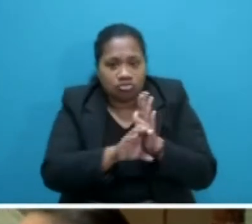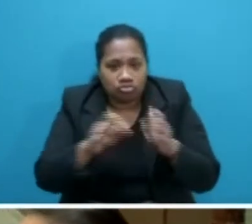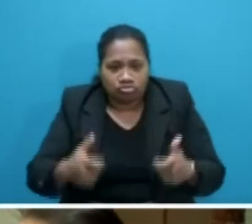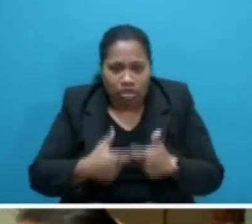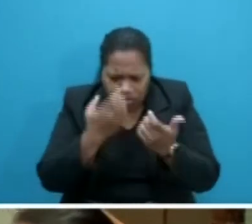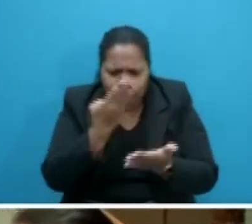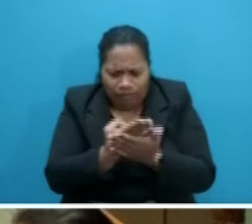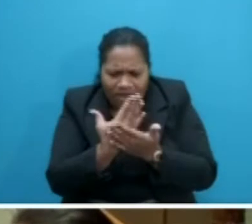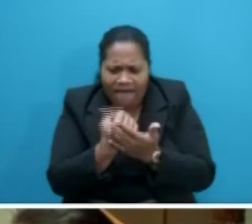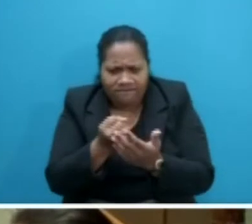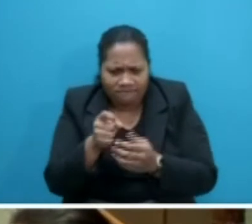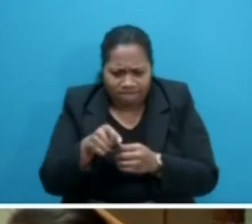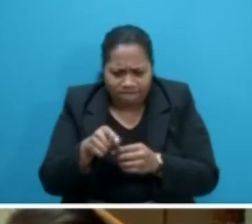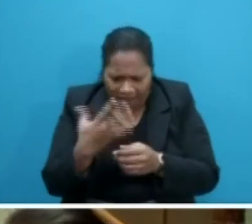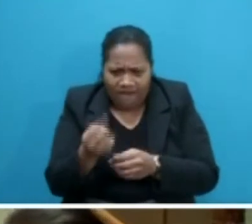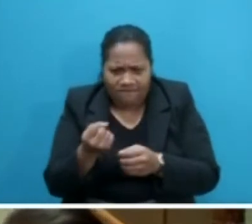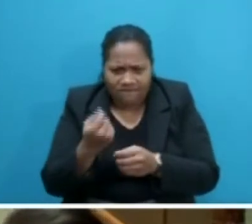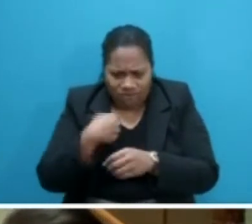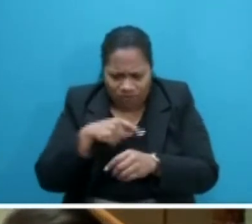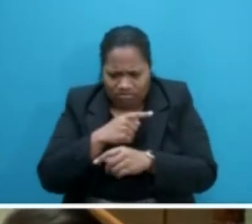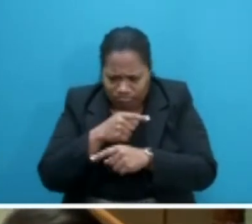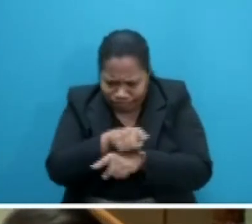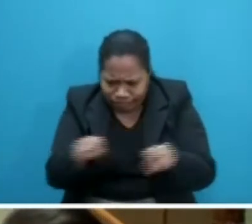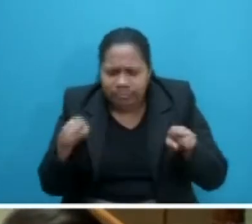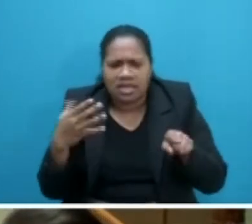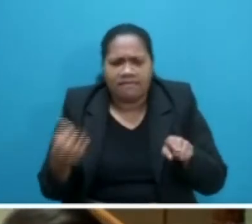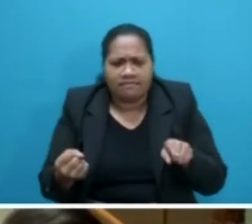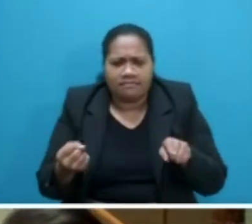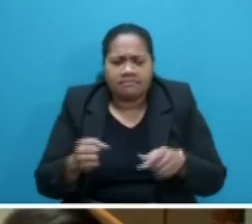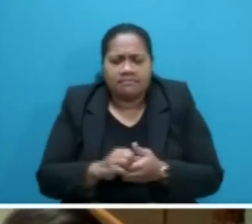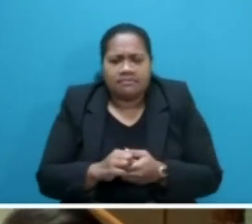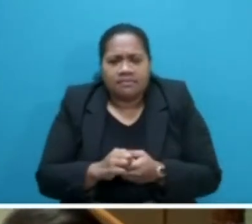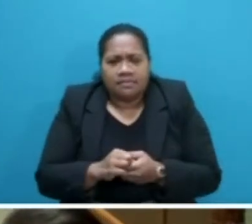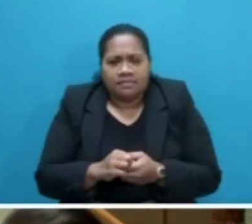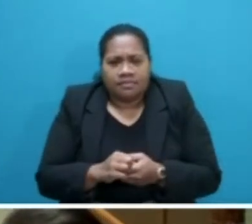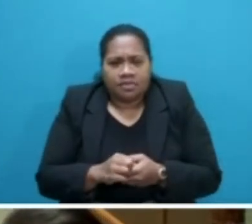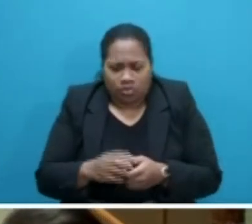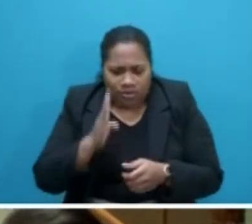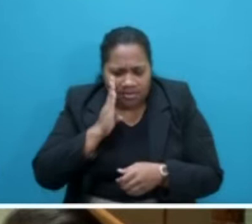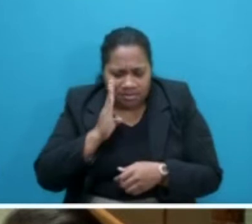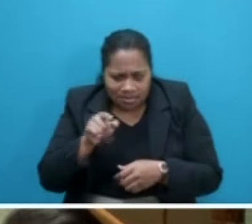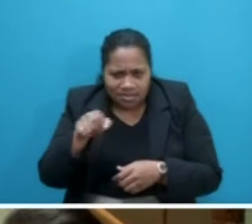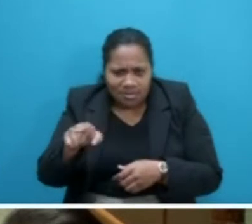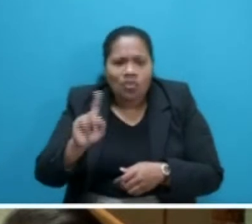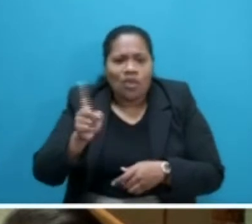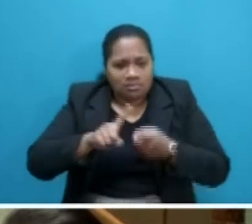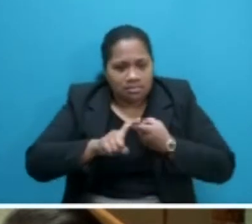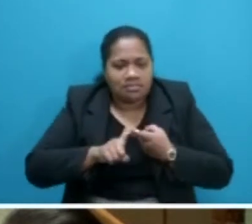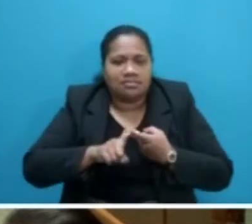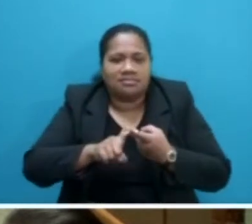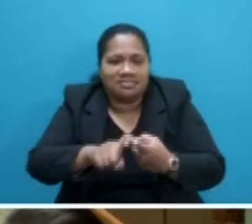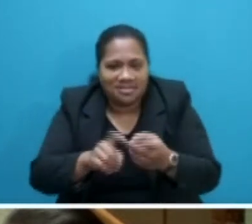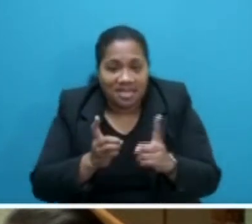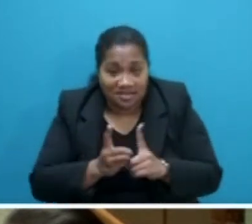us. We see it in the passion of student champions for sustainable development. We see it in the